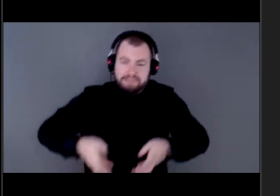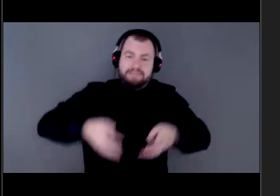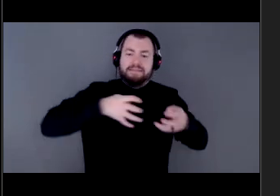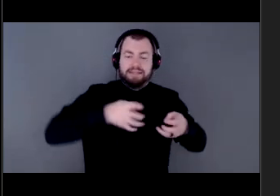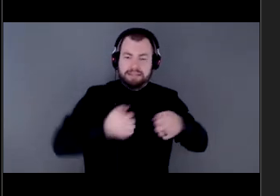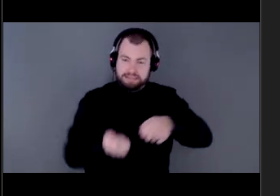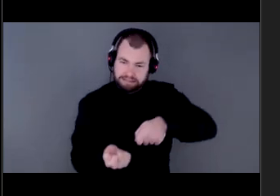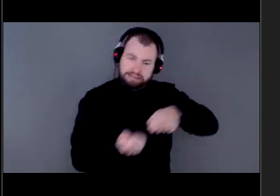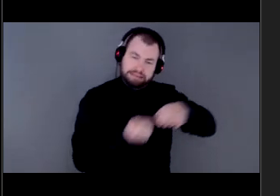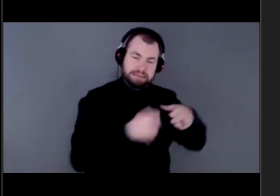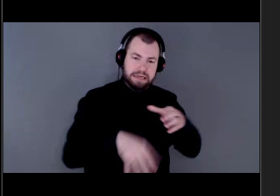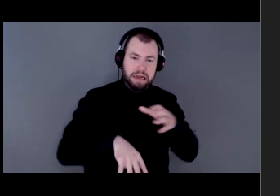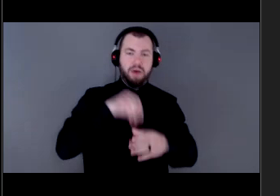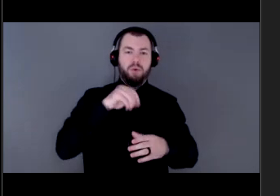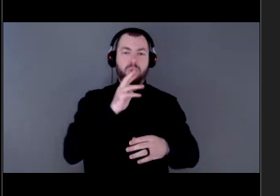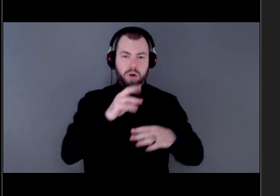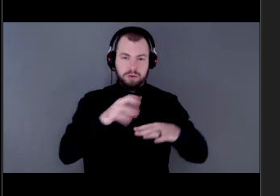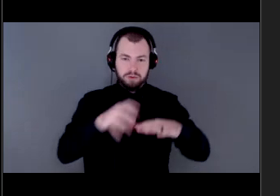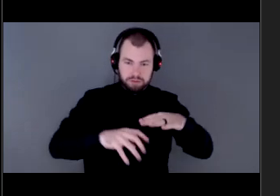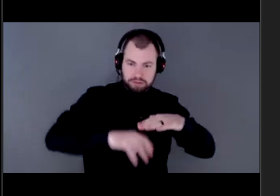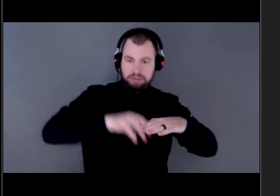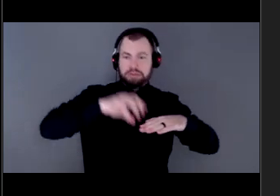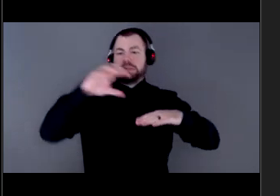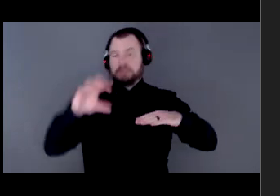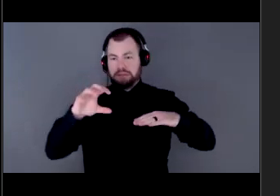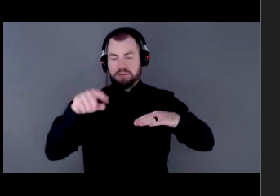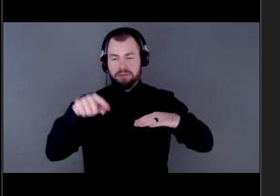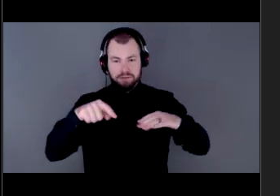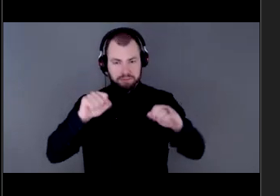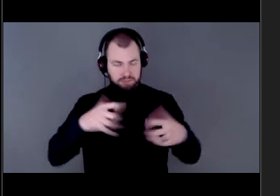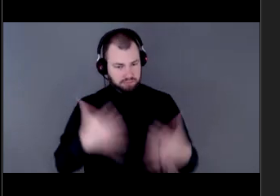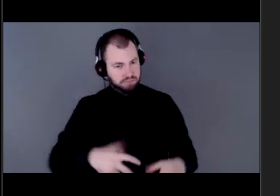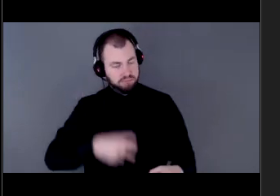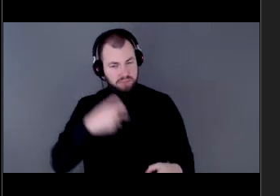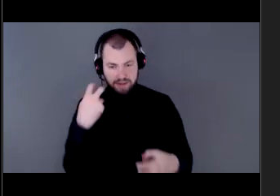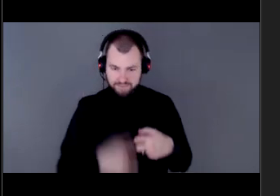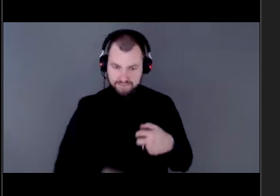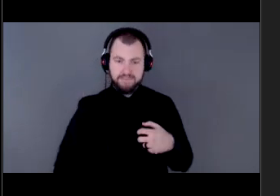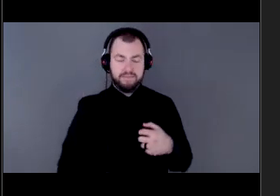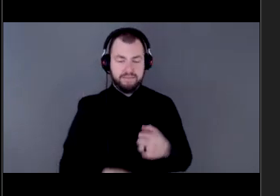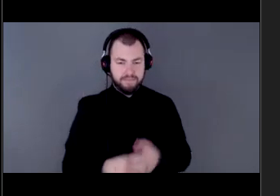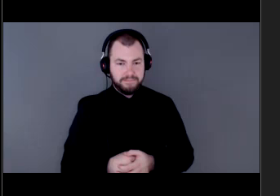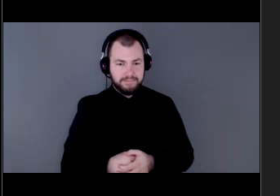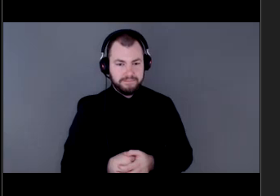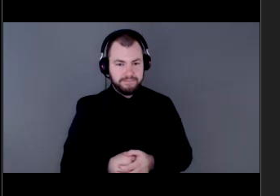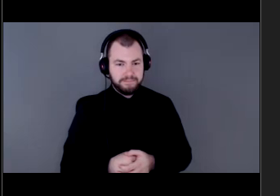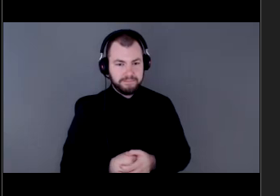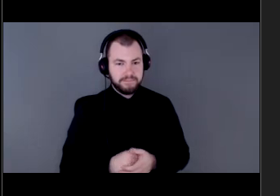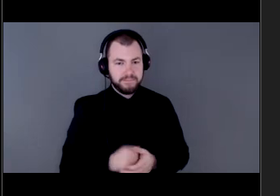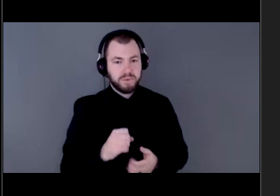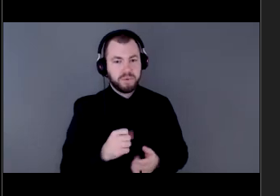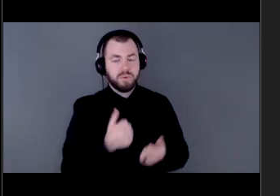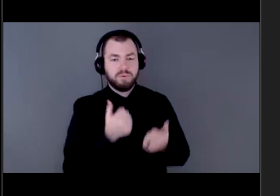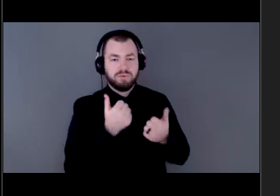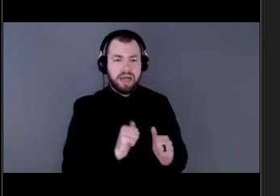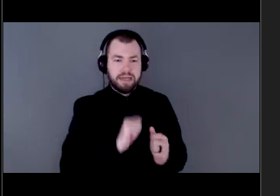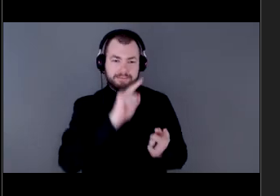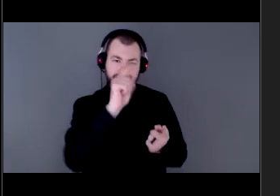derelict fishing gear out of the water can be incredibly difficult. And so working to mitigate this